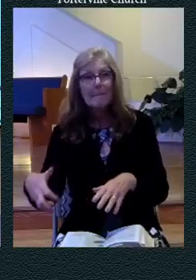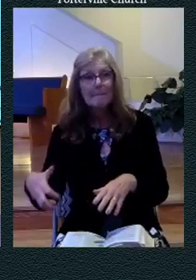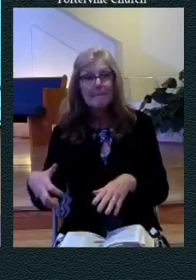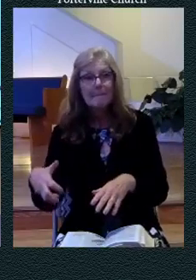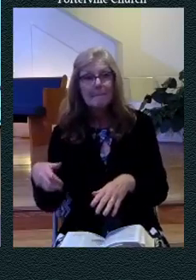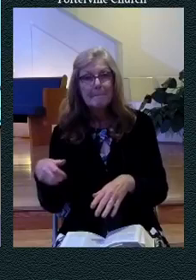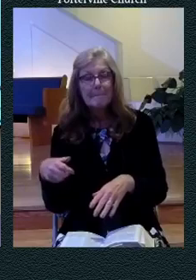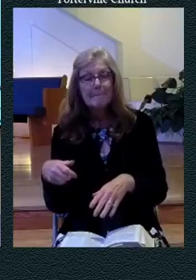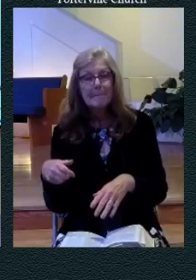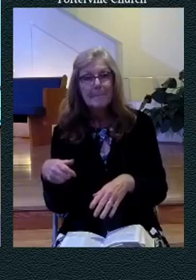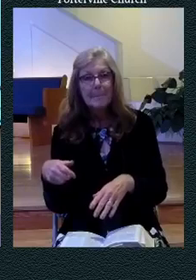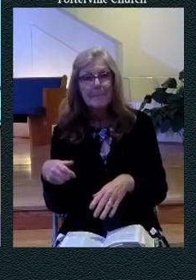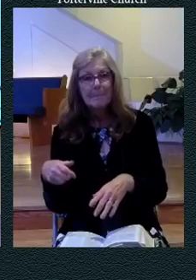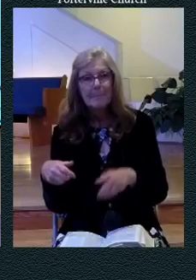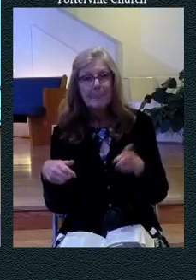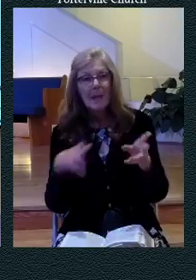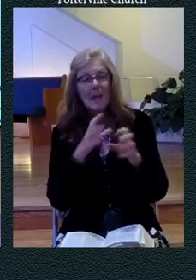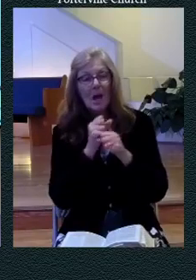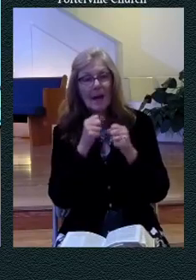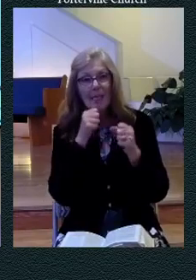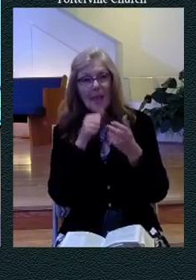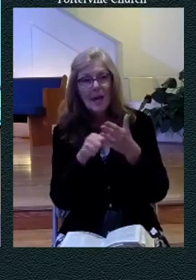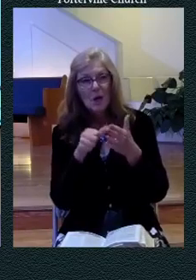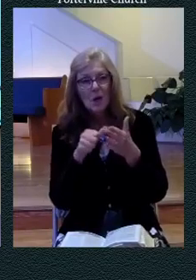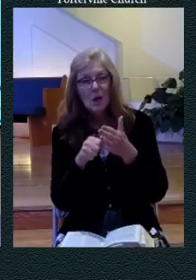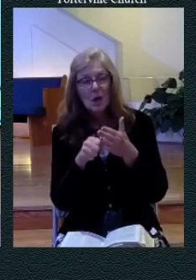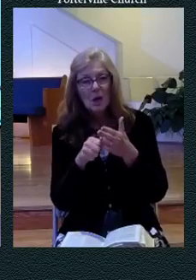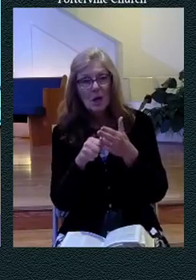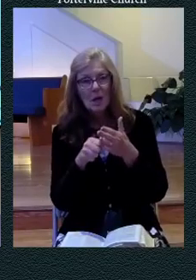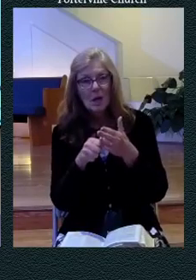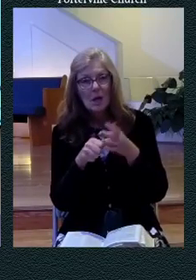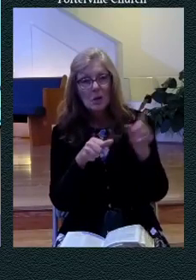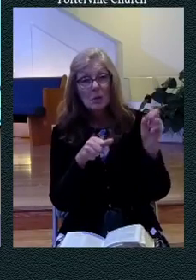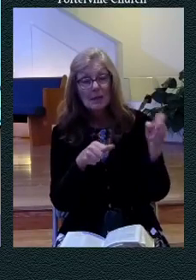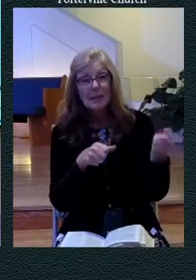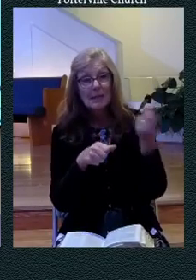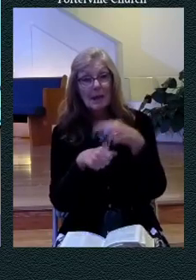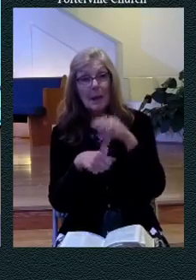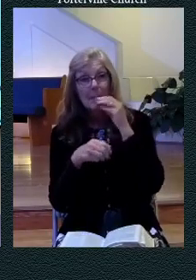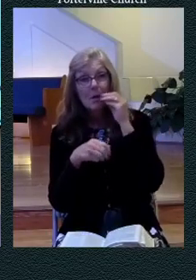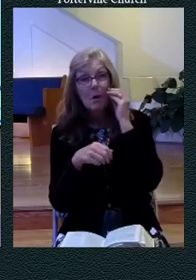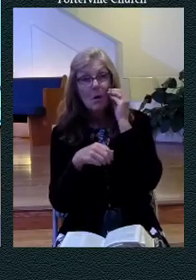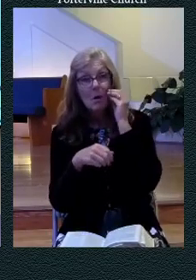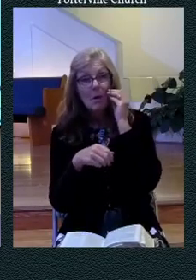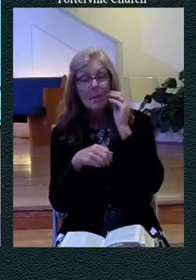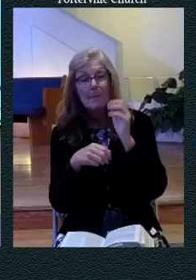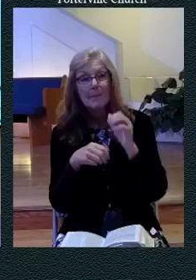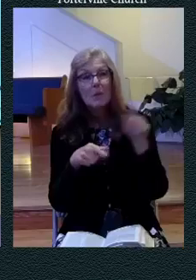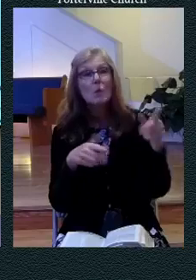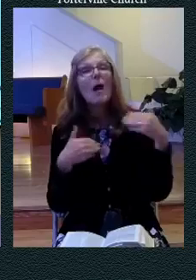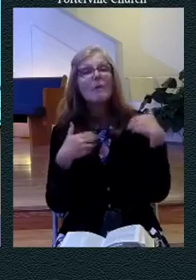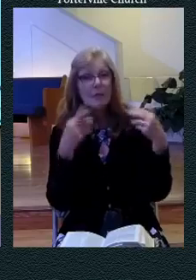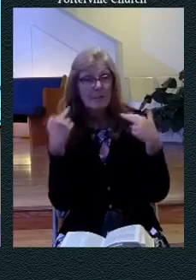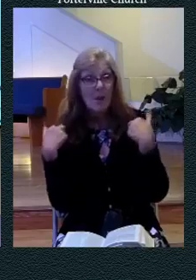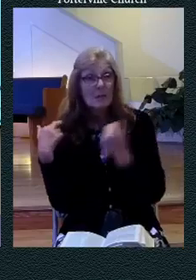not a phone call, he got a letter. You need to come home. You've got responsibilities